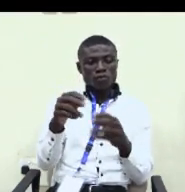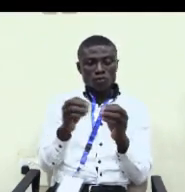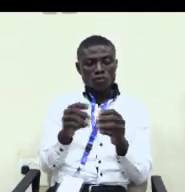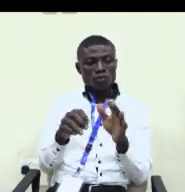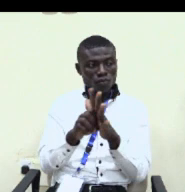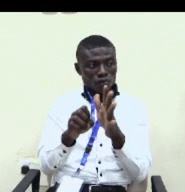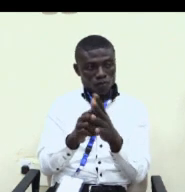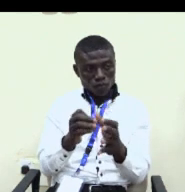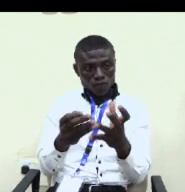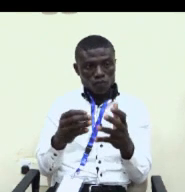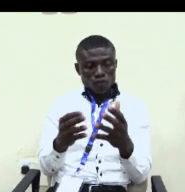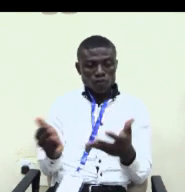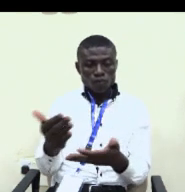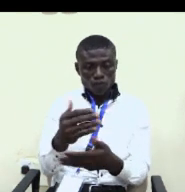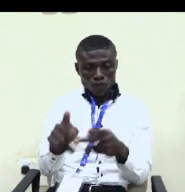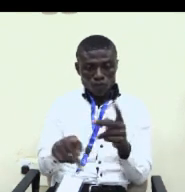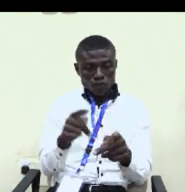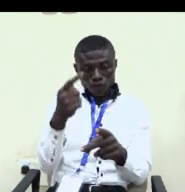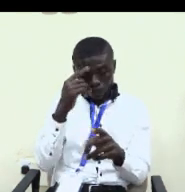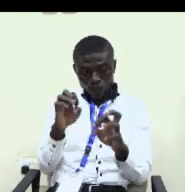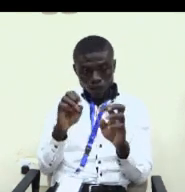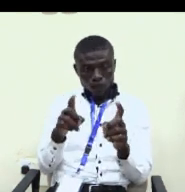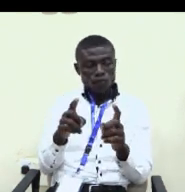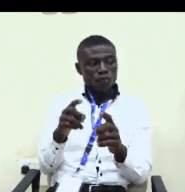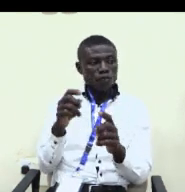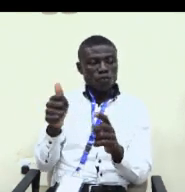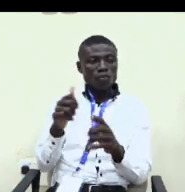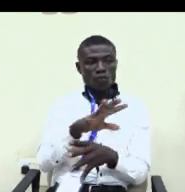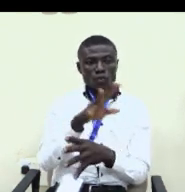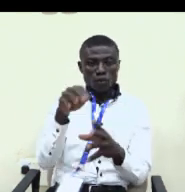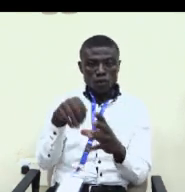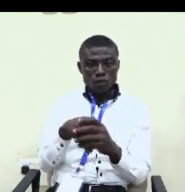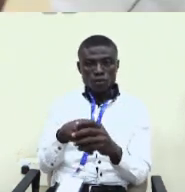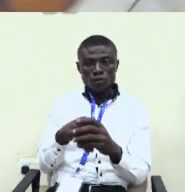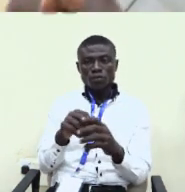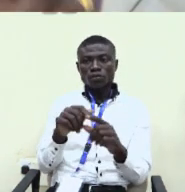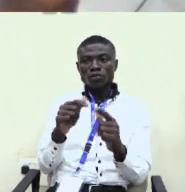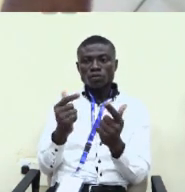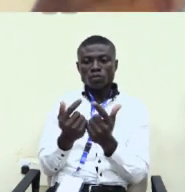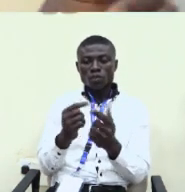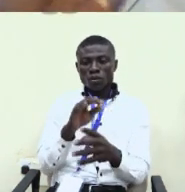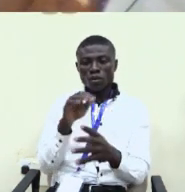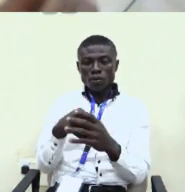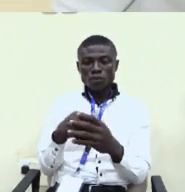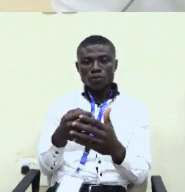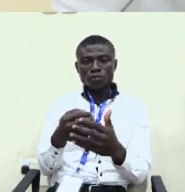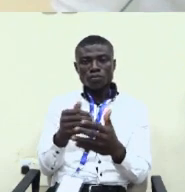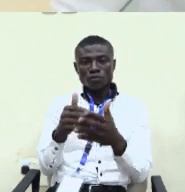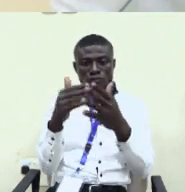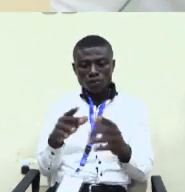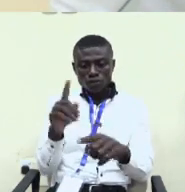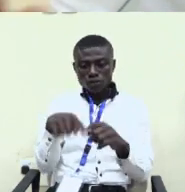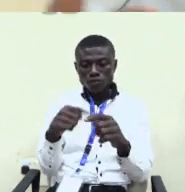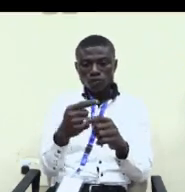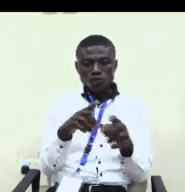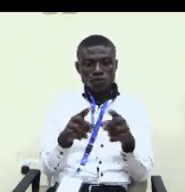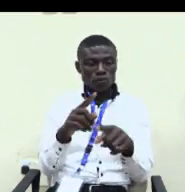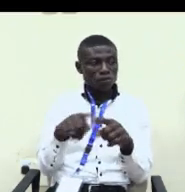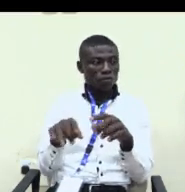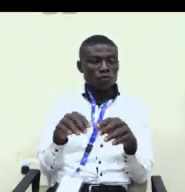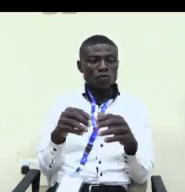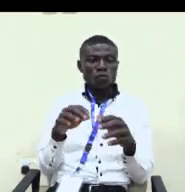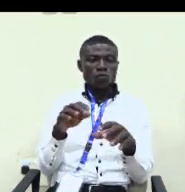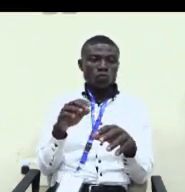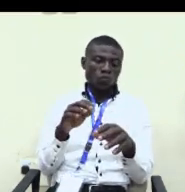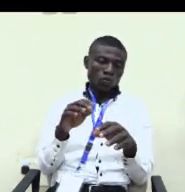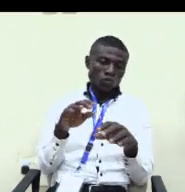example, if you want to mobilize people for education, the inclusion champion cannot move from one home to the other to do that. But the community